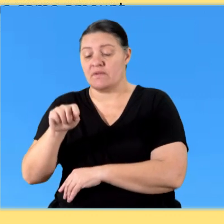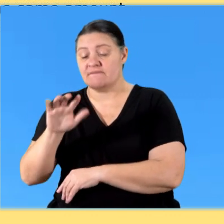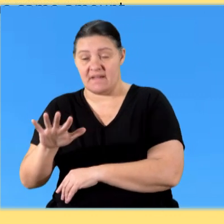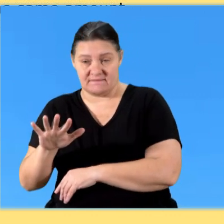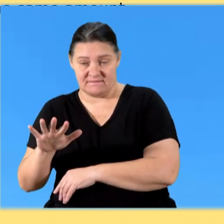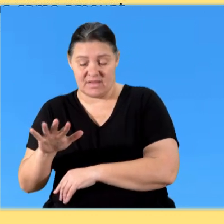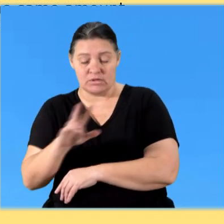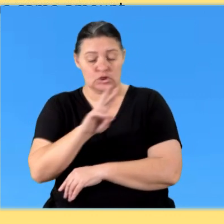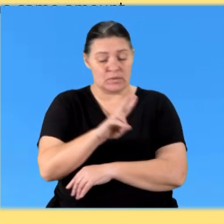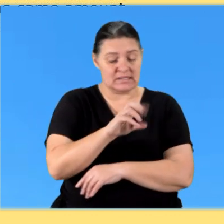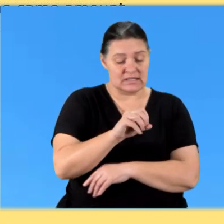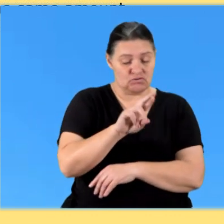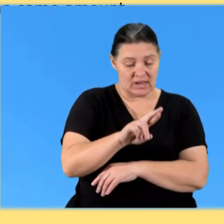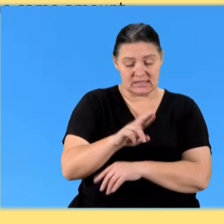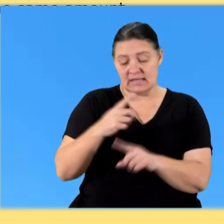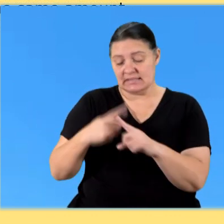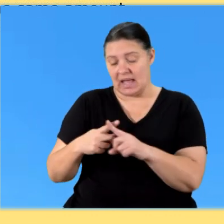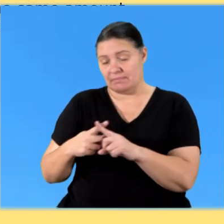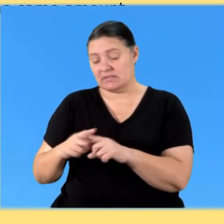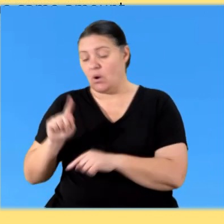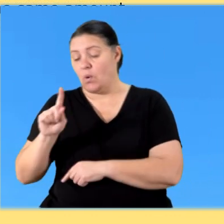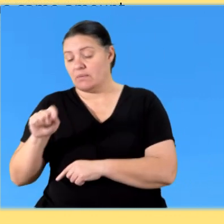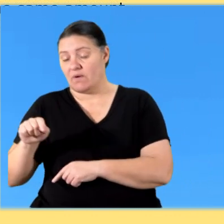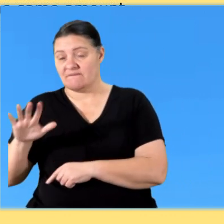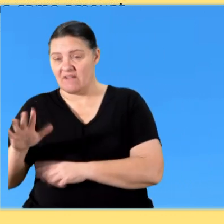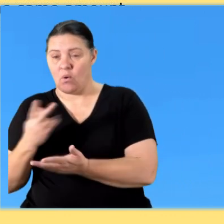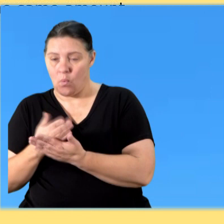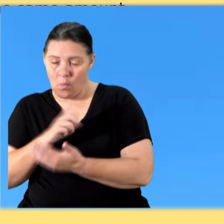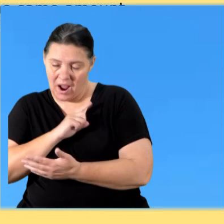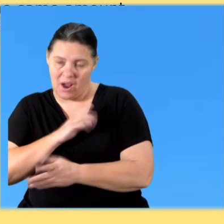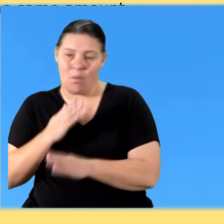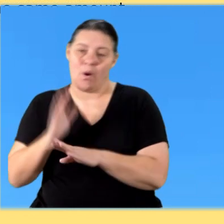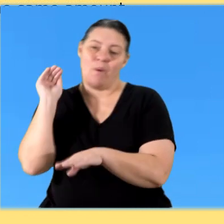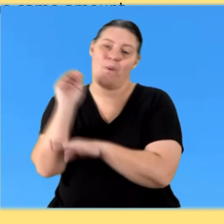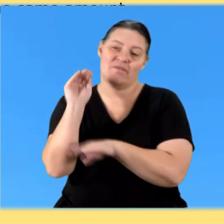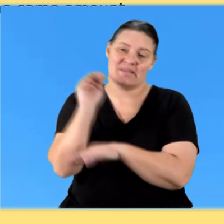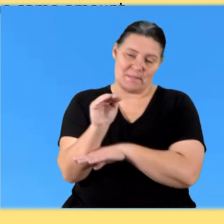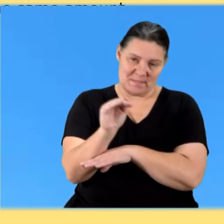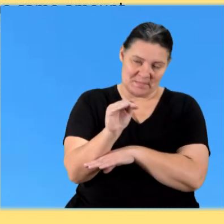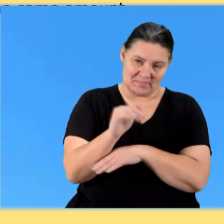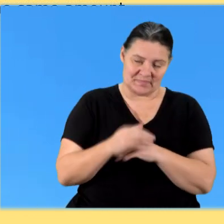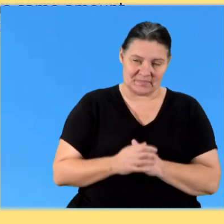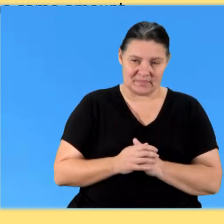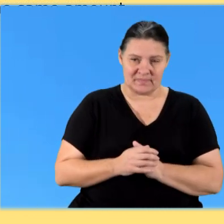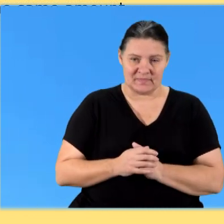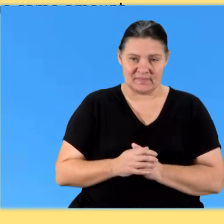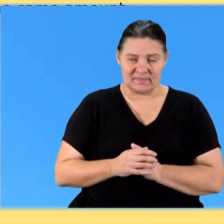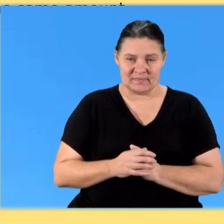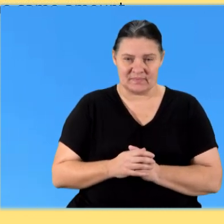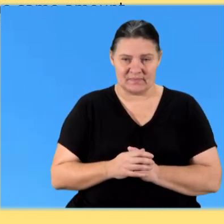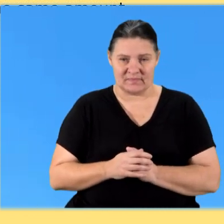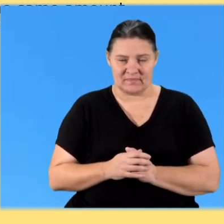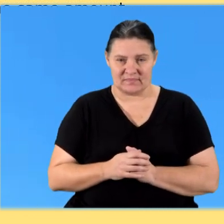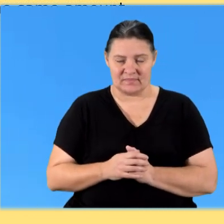what? It is 20, but if he is working overtime, he is paid